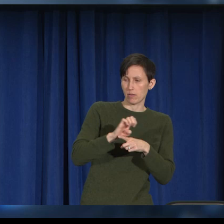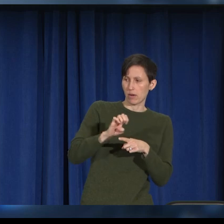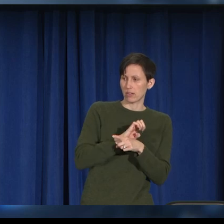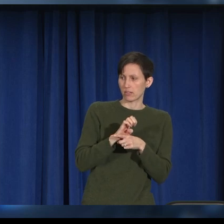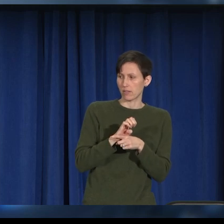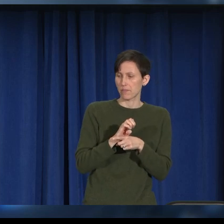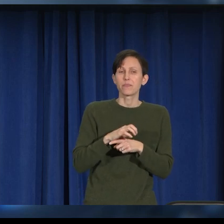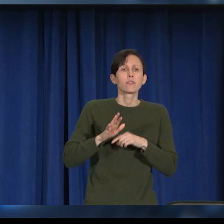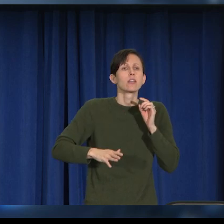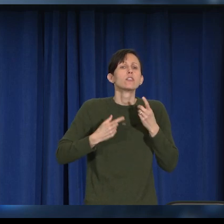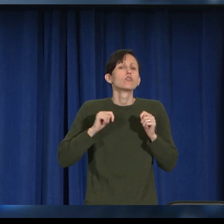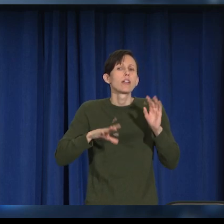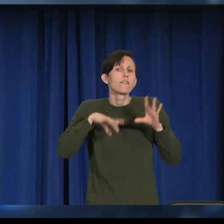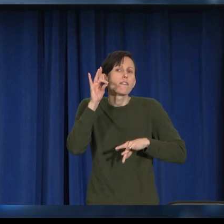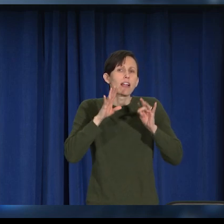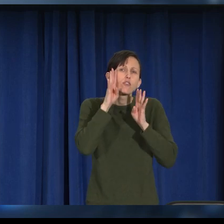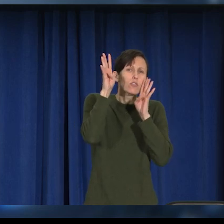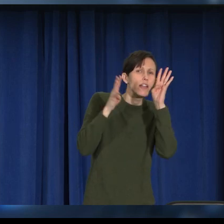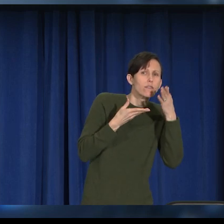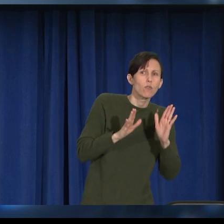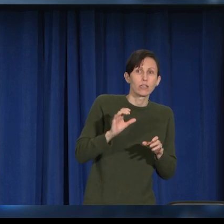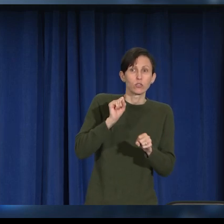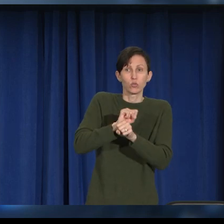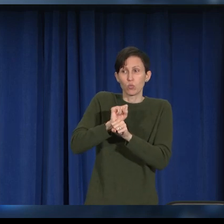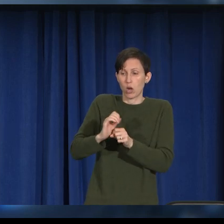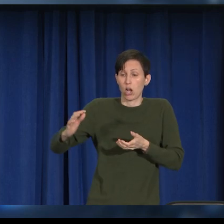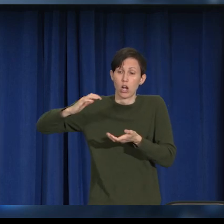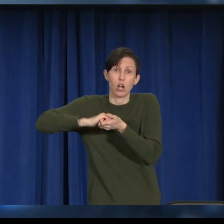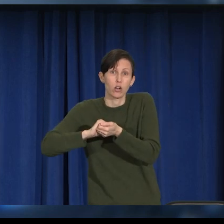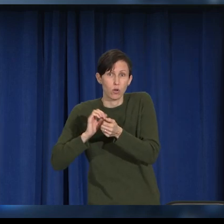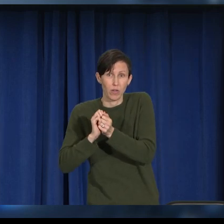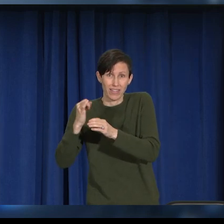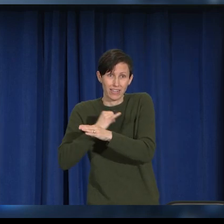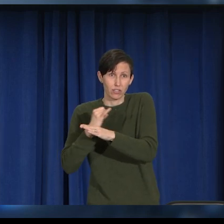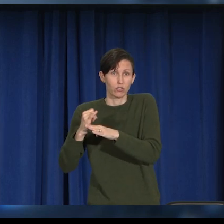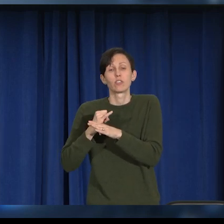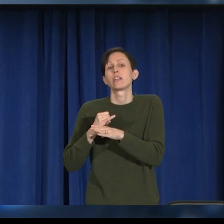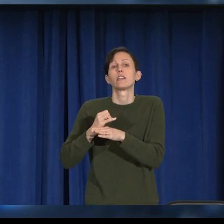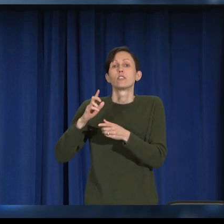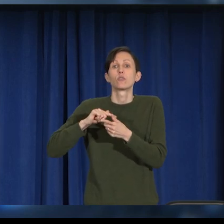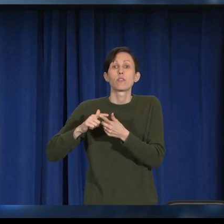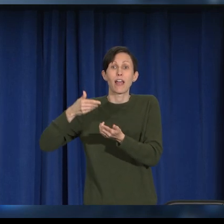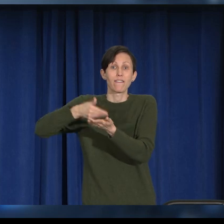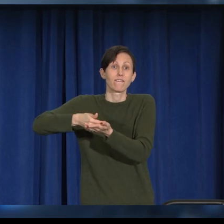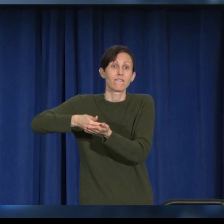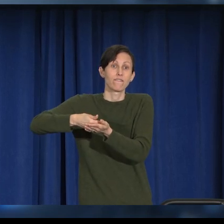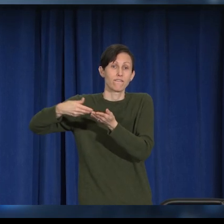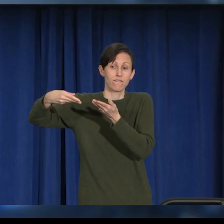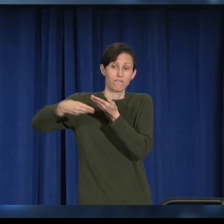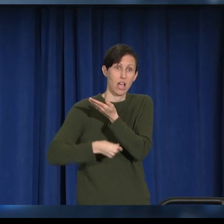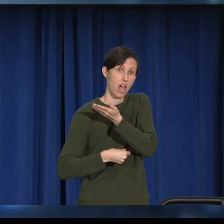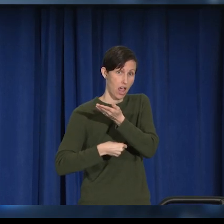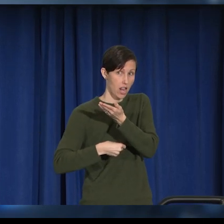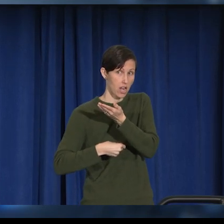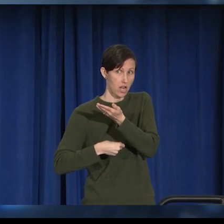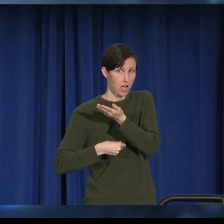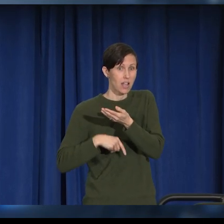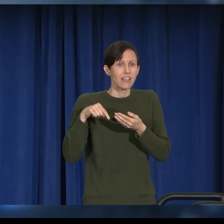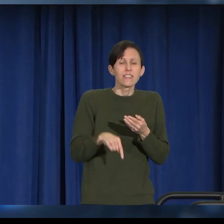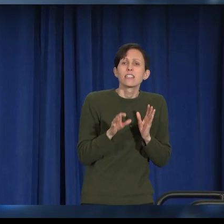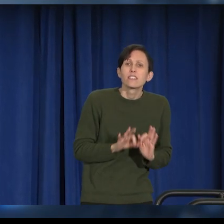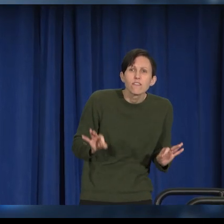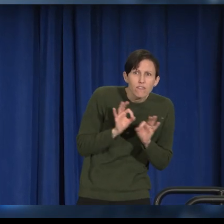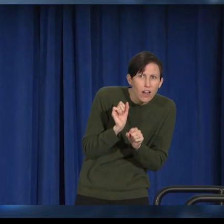creative ways to work with industry to fund this vital work that we know